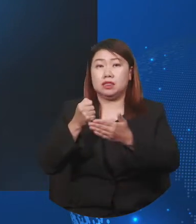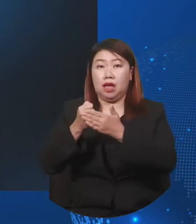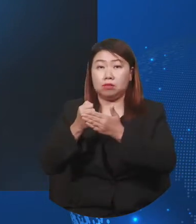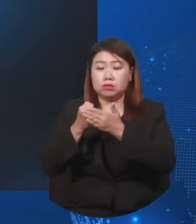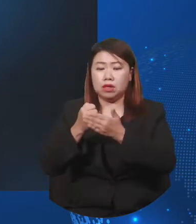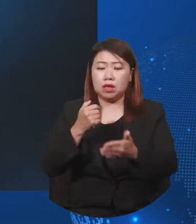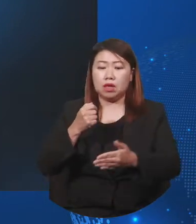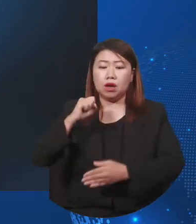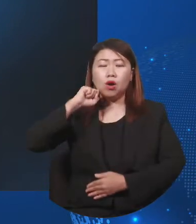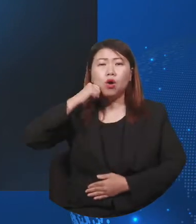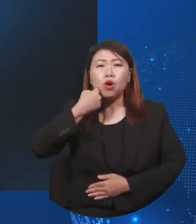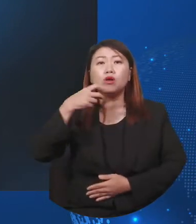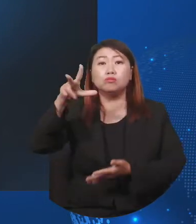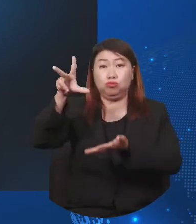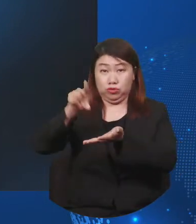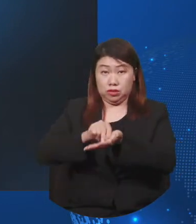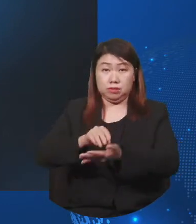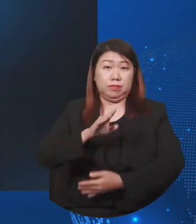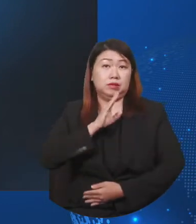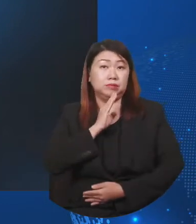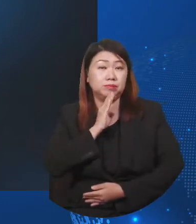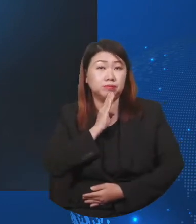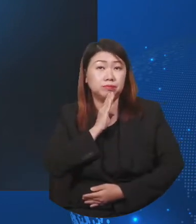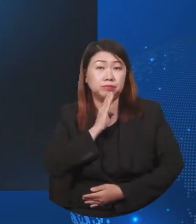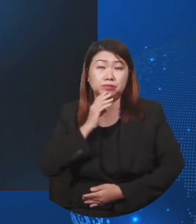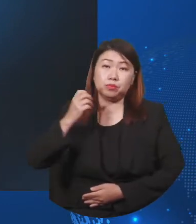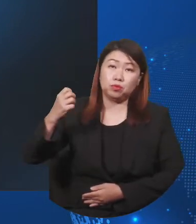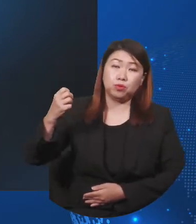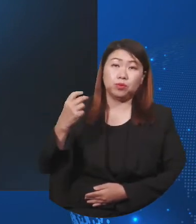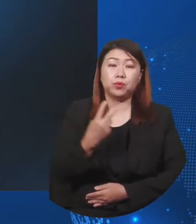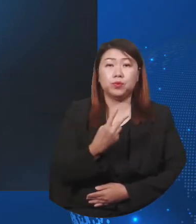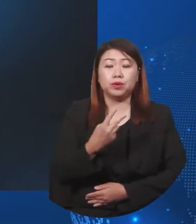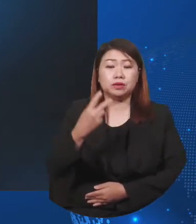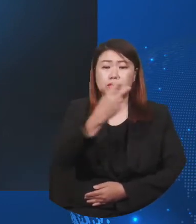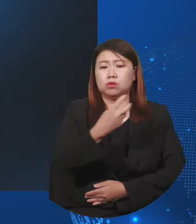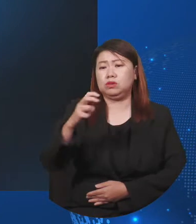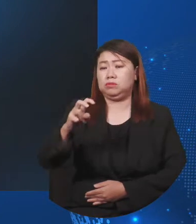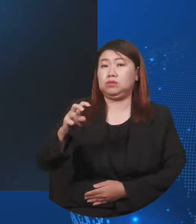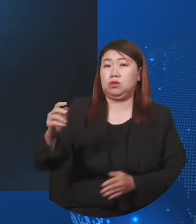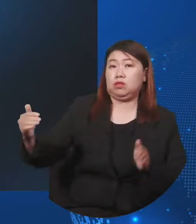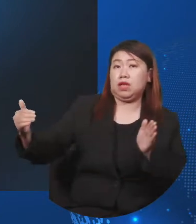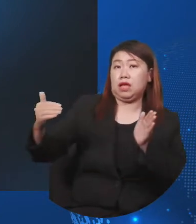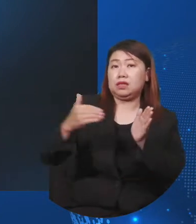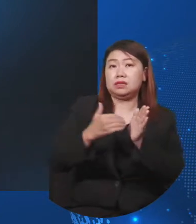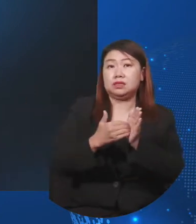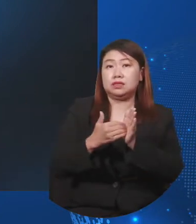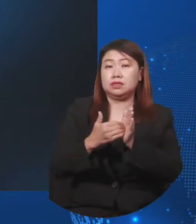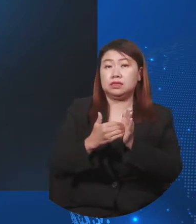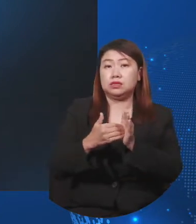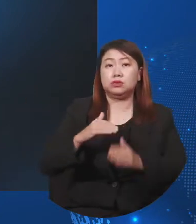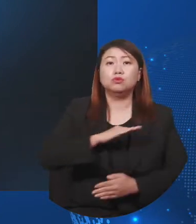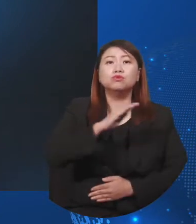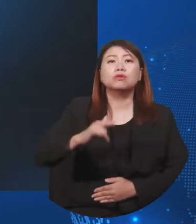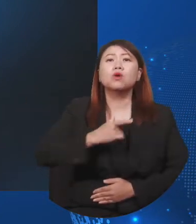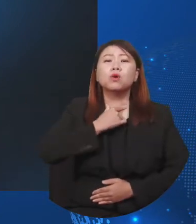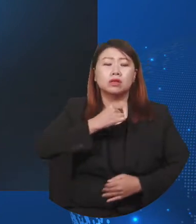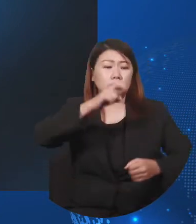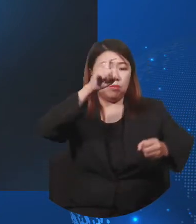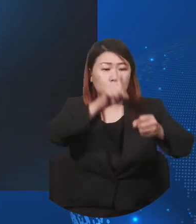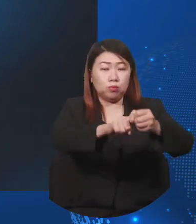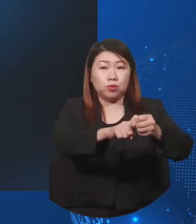of $161 billion in 2020, and then rise again to $179 billion